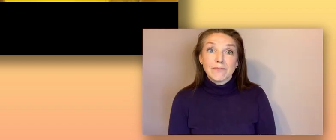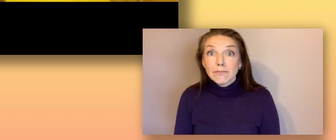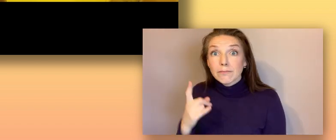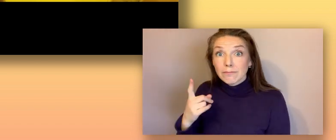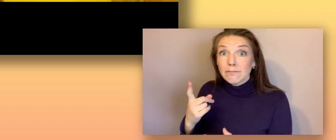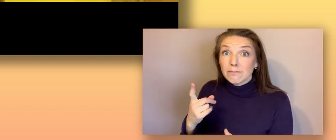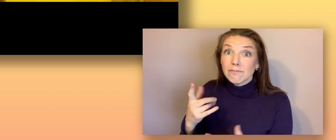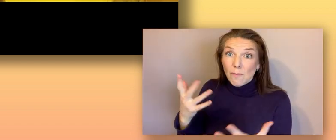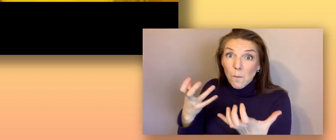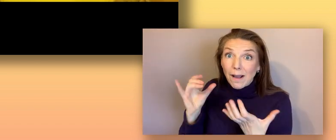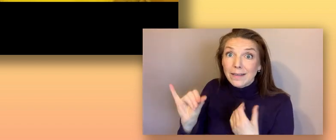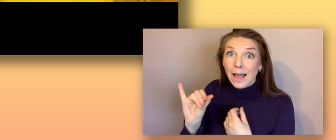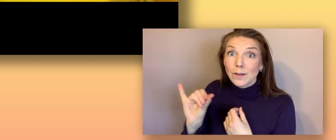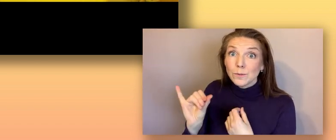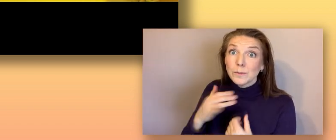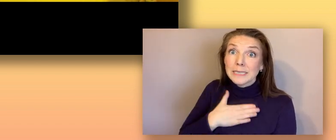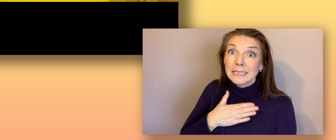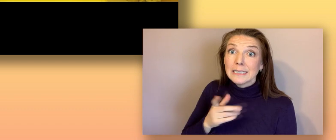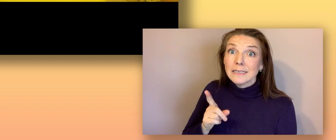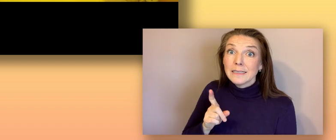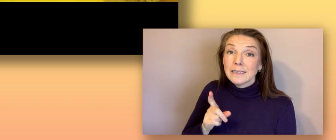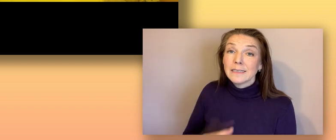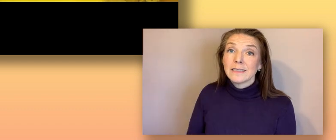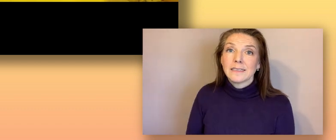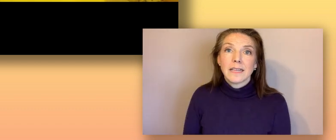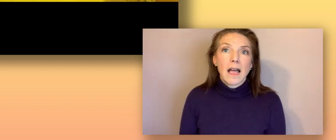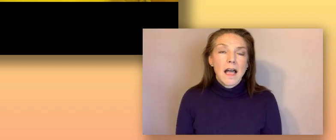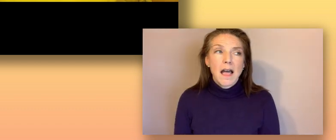we please get that too? Oh,